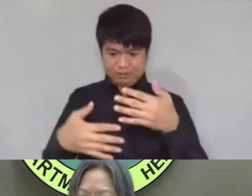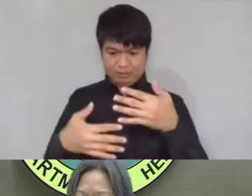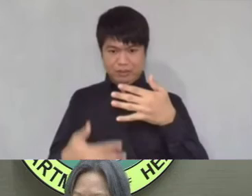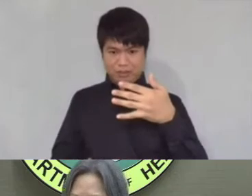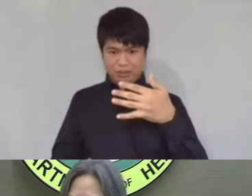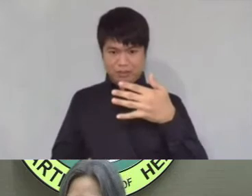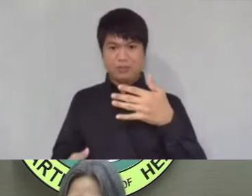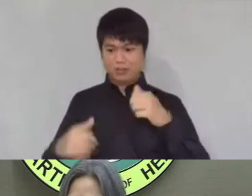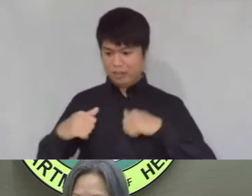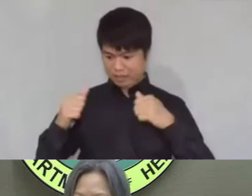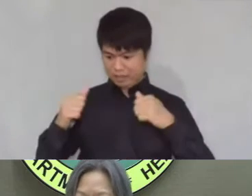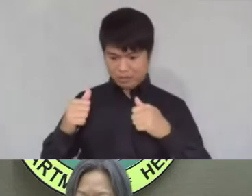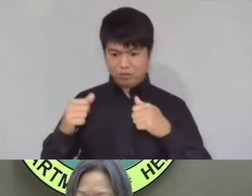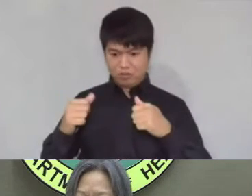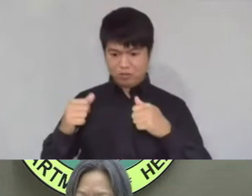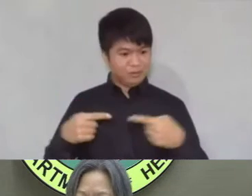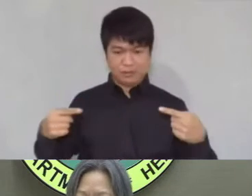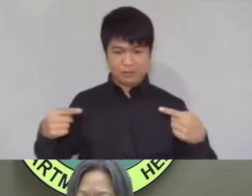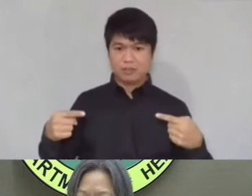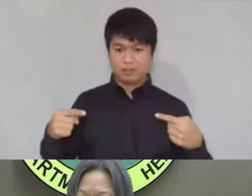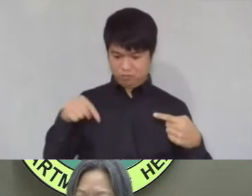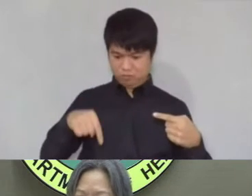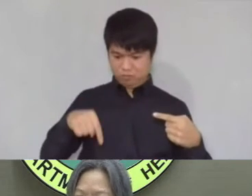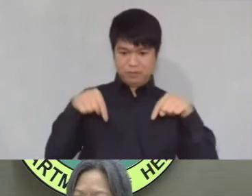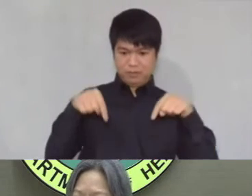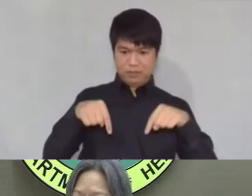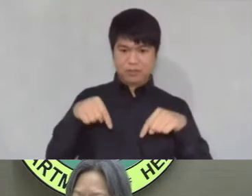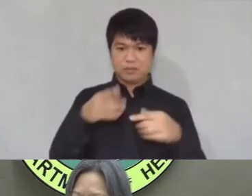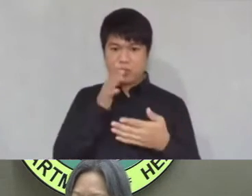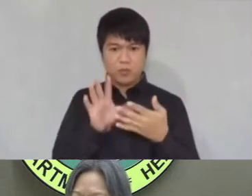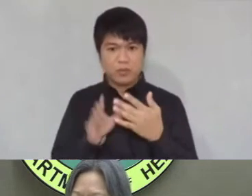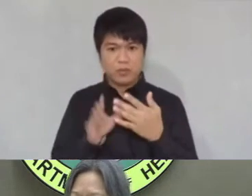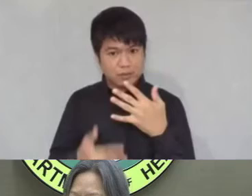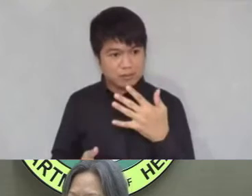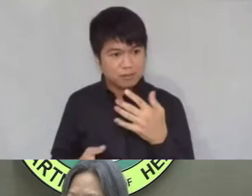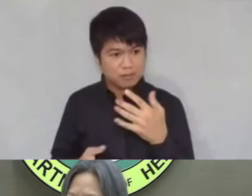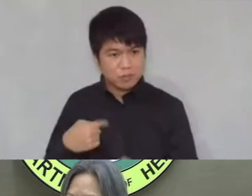your agreement or disagreement with some of the statements. Let me read one, and then maybe